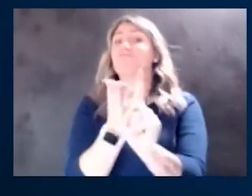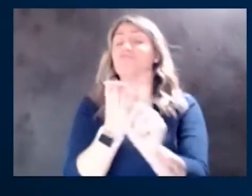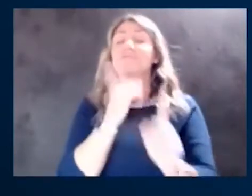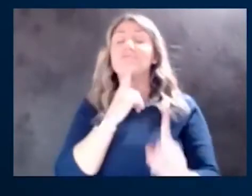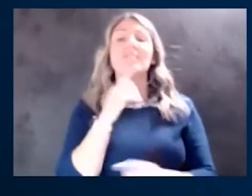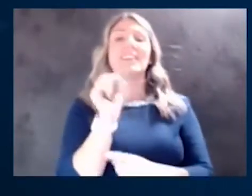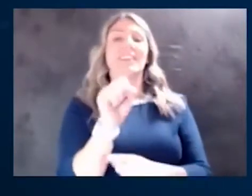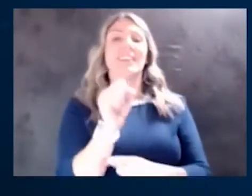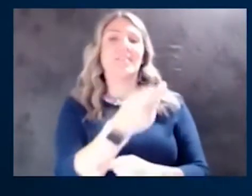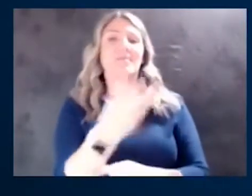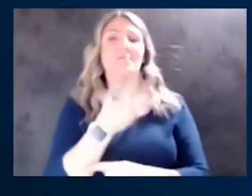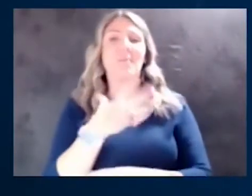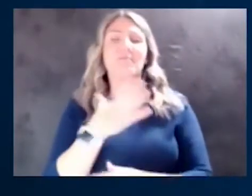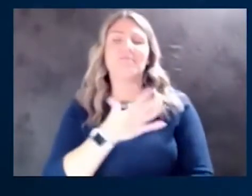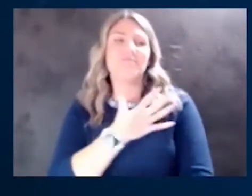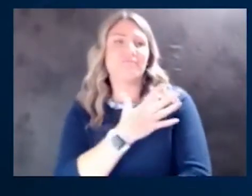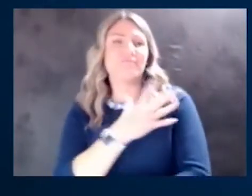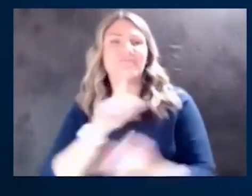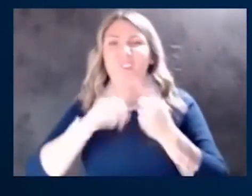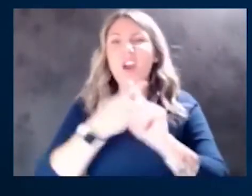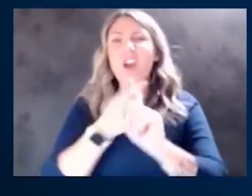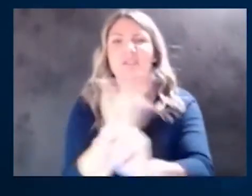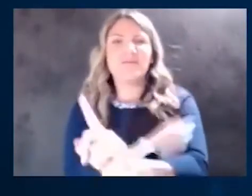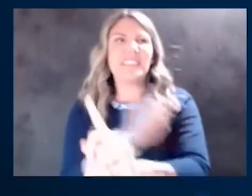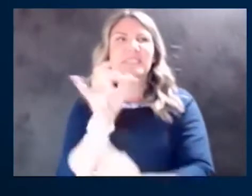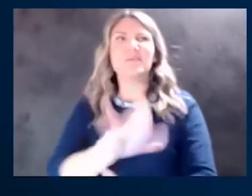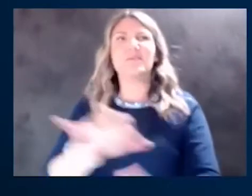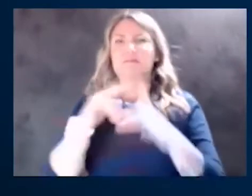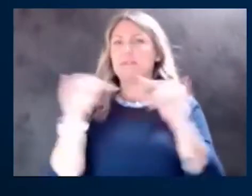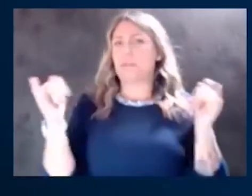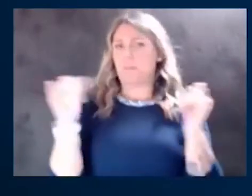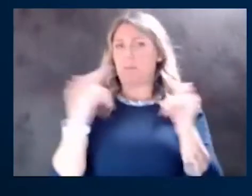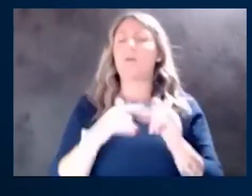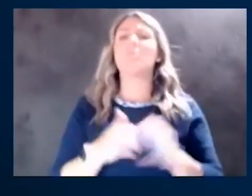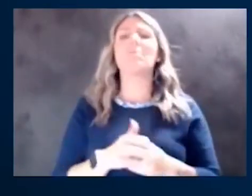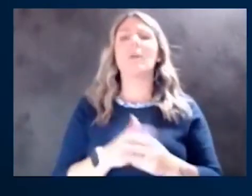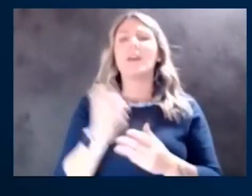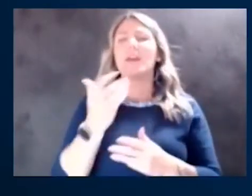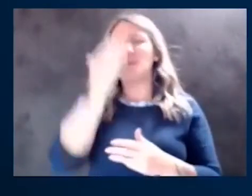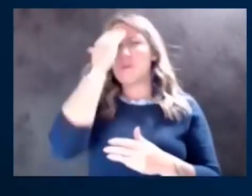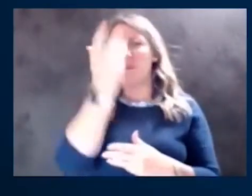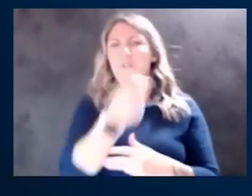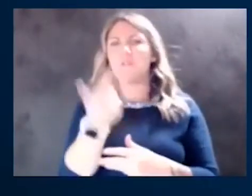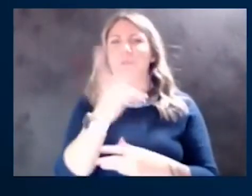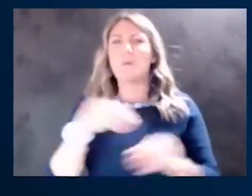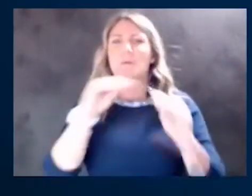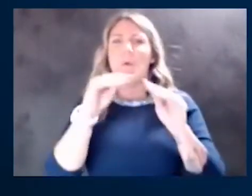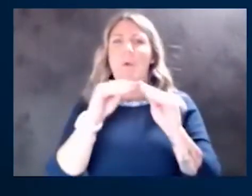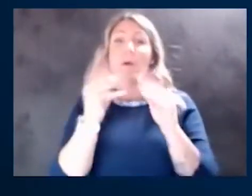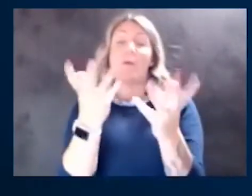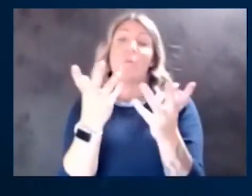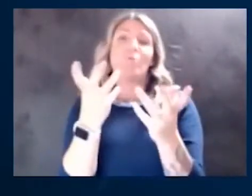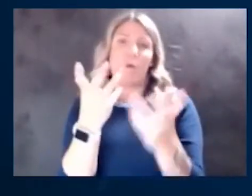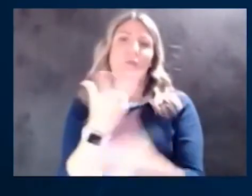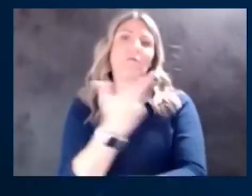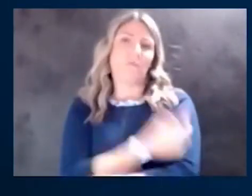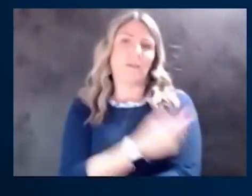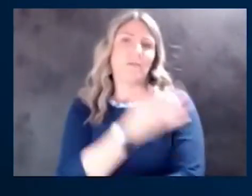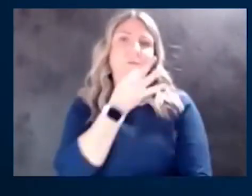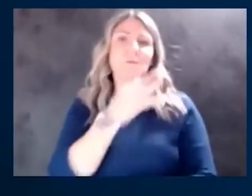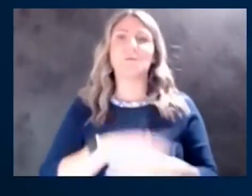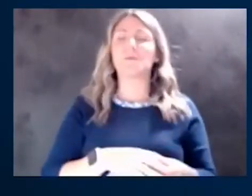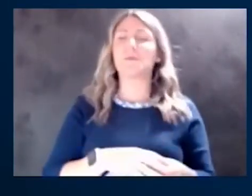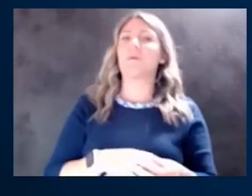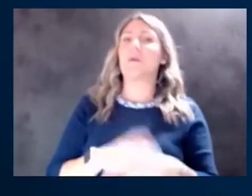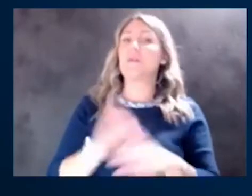Yeah, a couple of my friends got vaccinated around like the same time I did, and I know a couple more of my friends want to. So, yeah. All right, so keep talking to them about it.